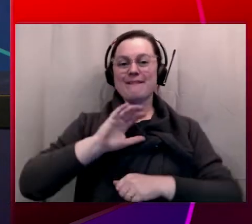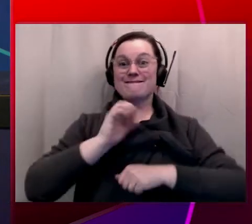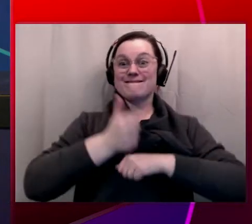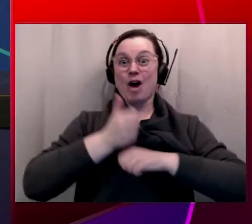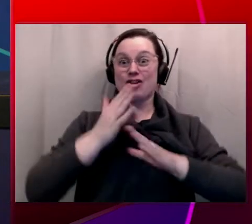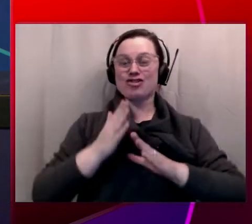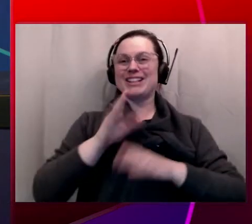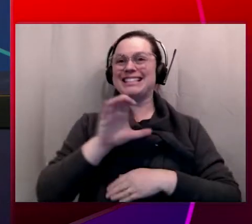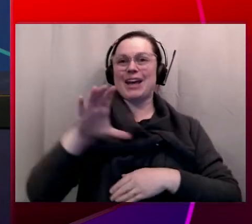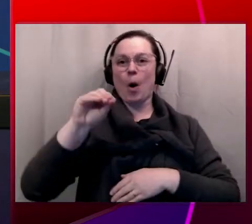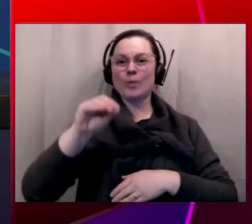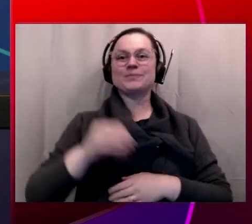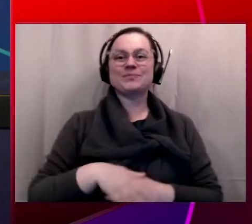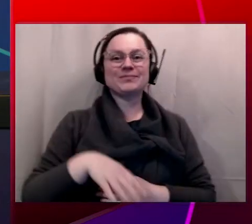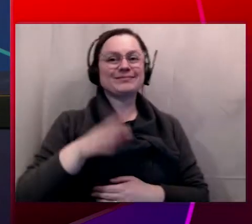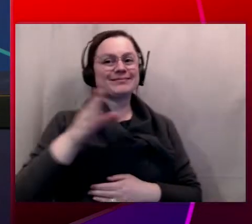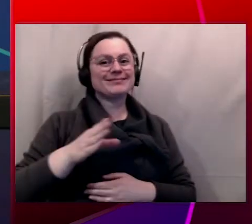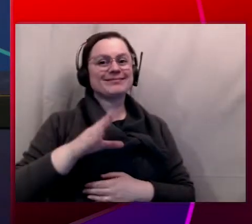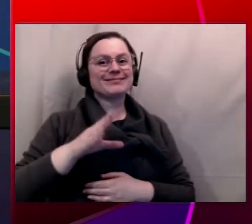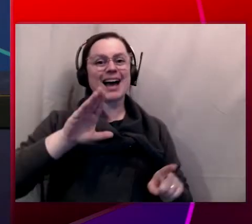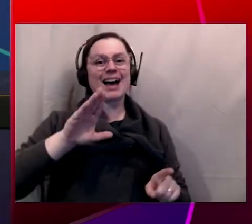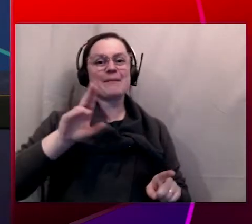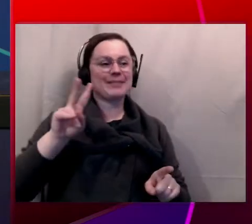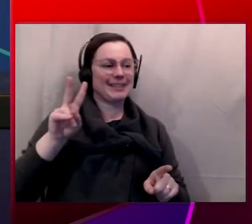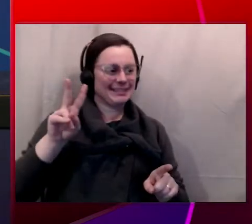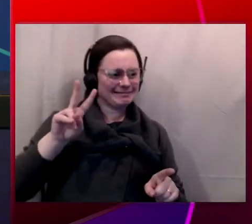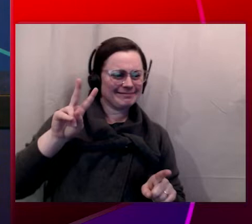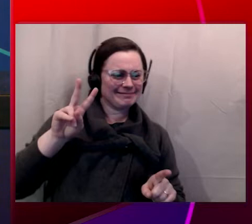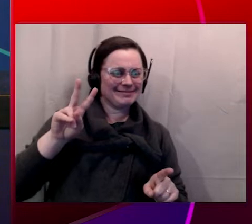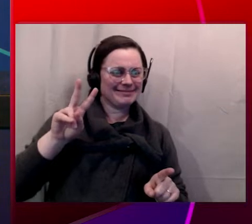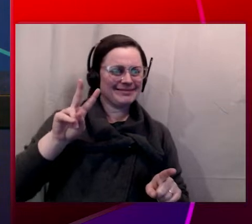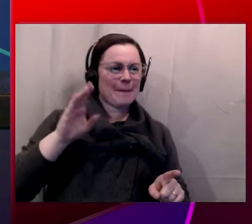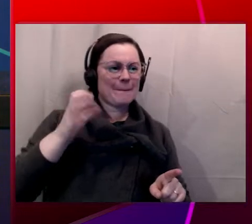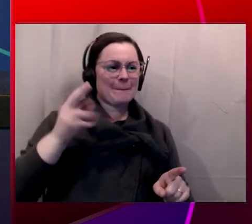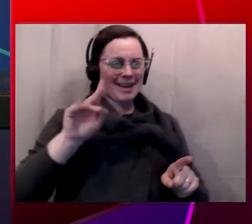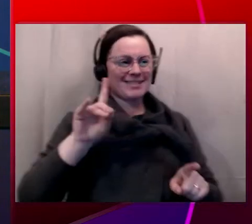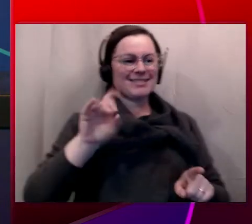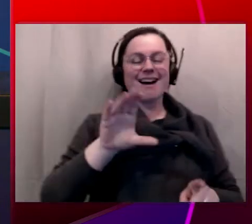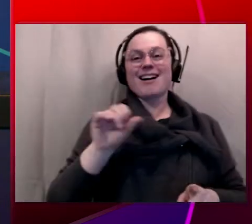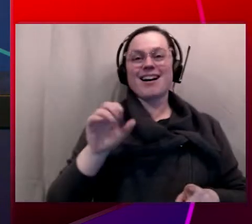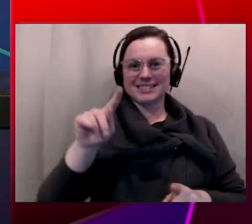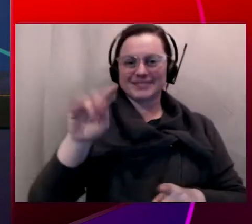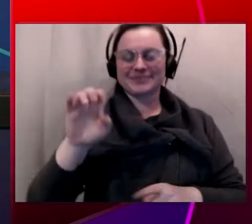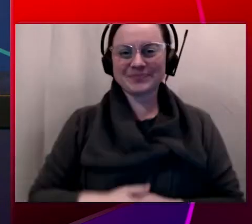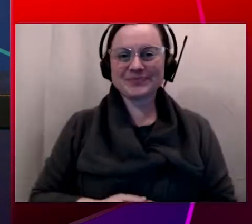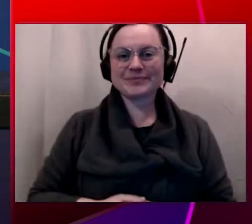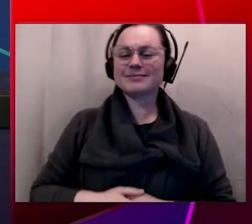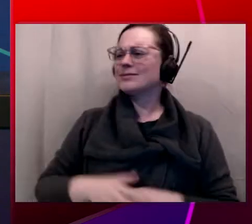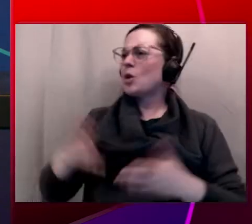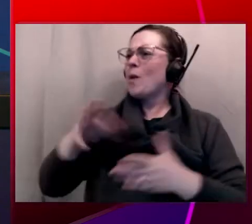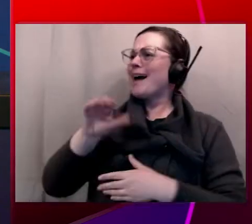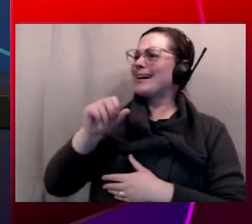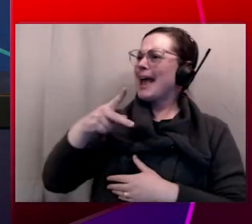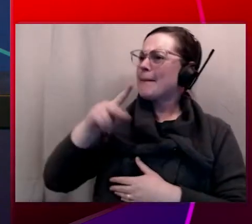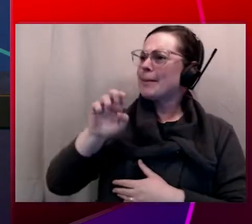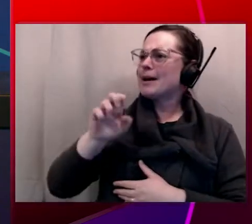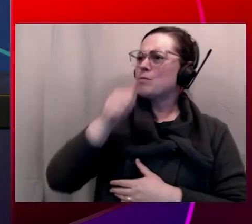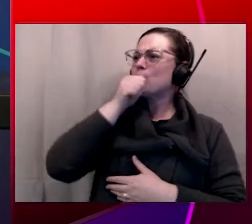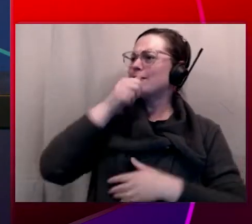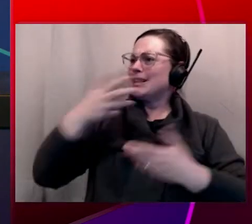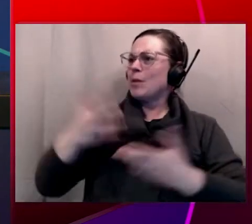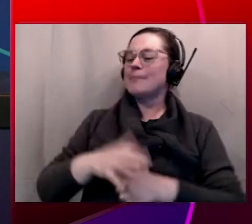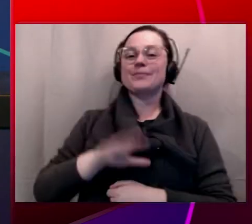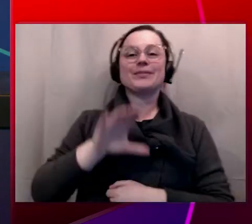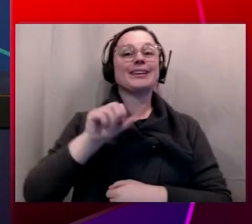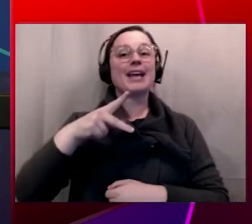I'm Ben DeCoste, co-founder and engineering lead at Cape Privacy. Fantastic. So tell everyone, what is Cape Privacy? Cape is a platform